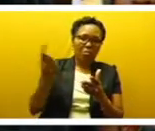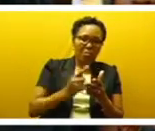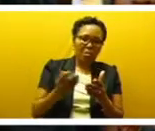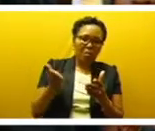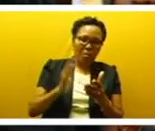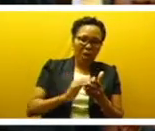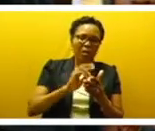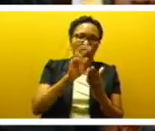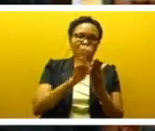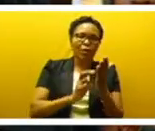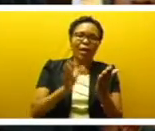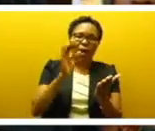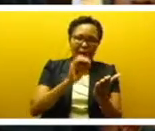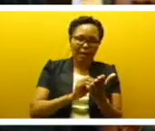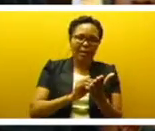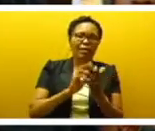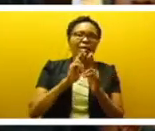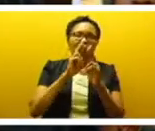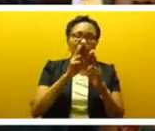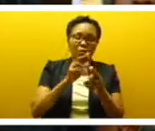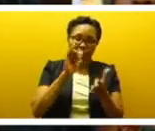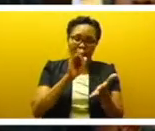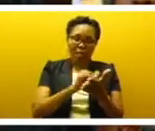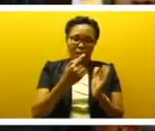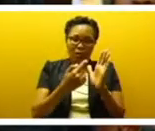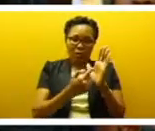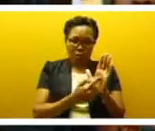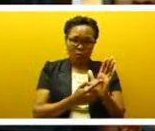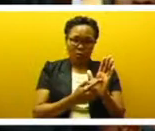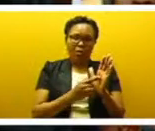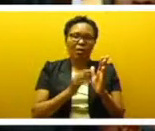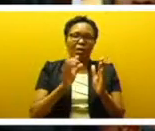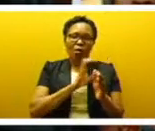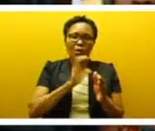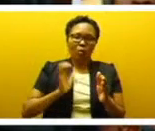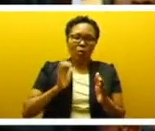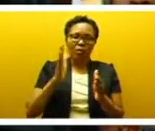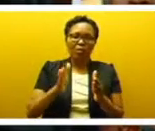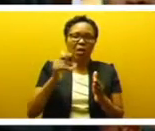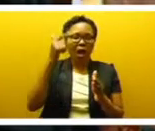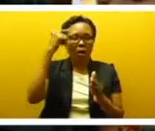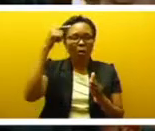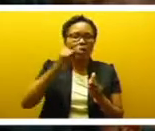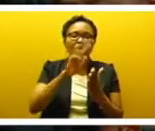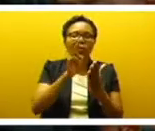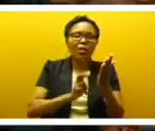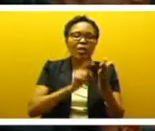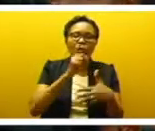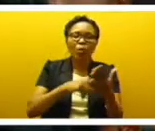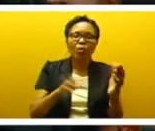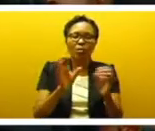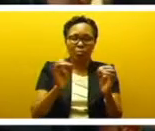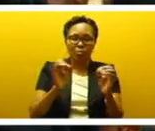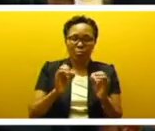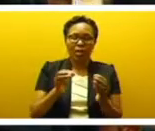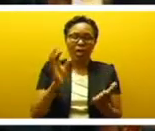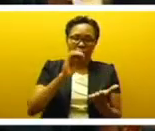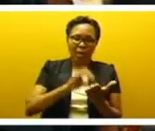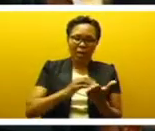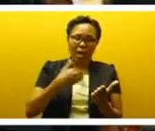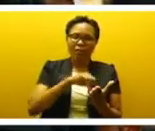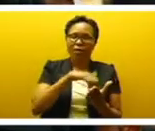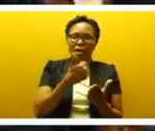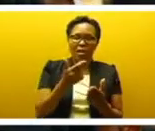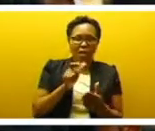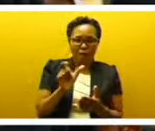shows the commissioner had not known what he was reading. The other video is that also of Juniera Cherele. Again,